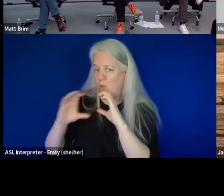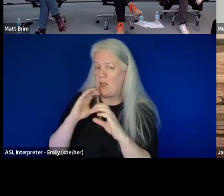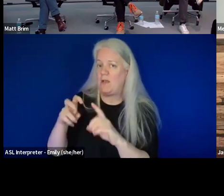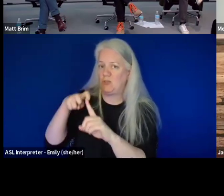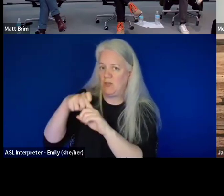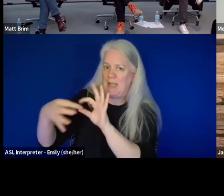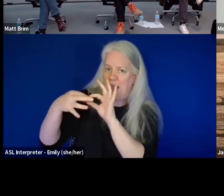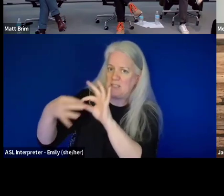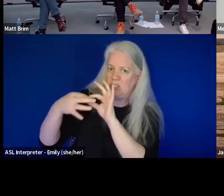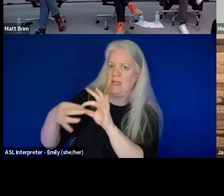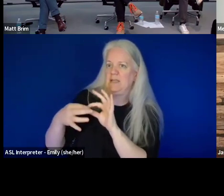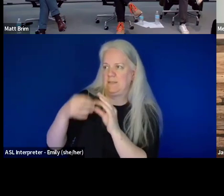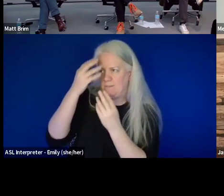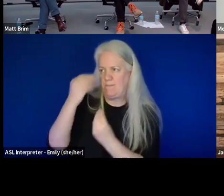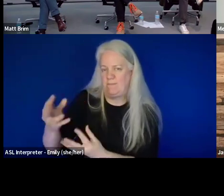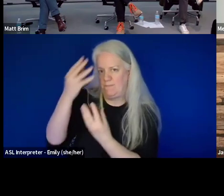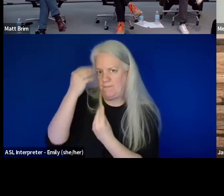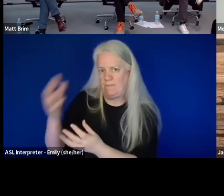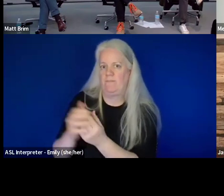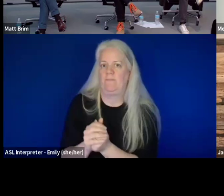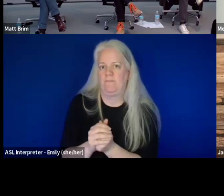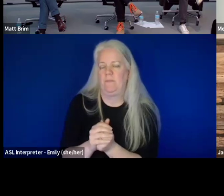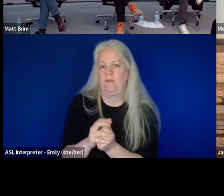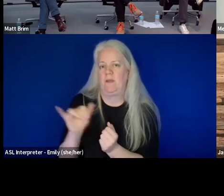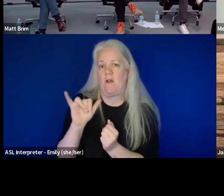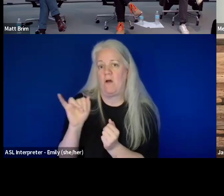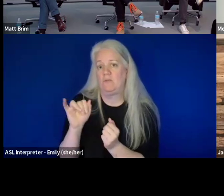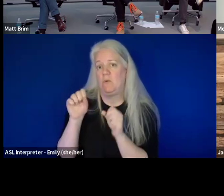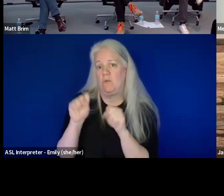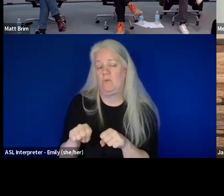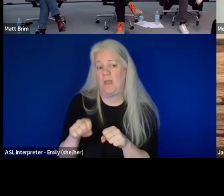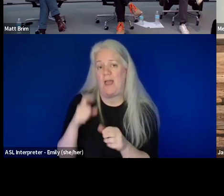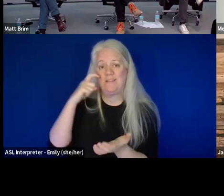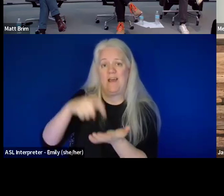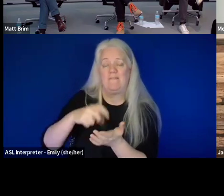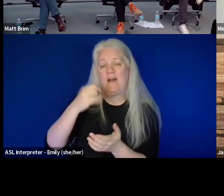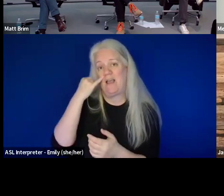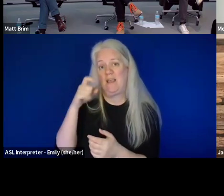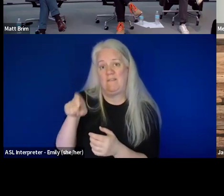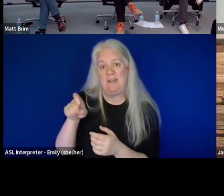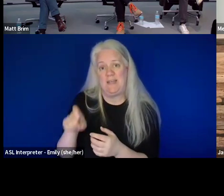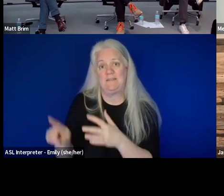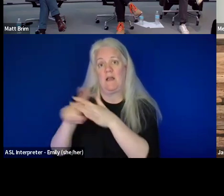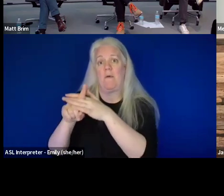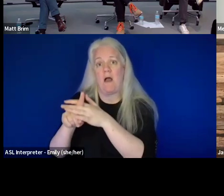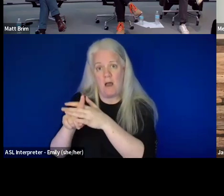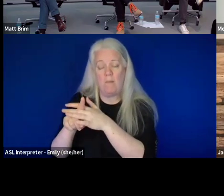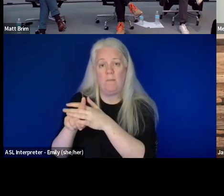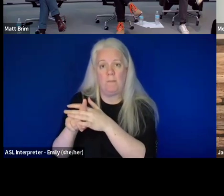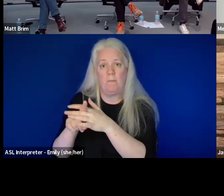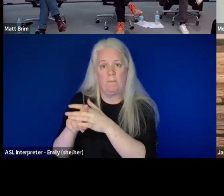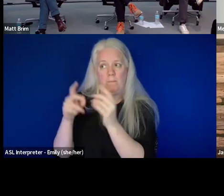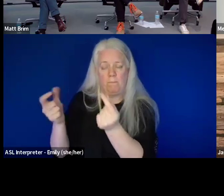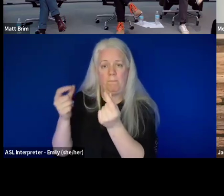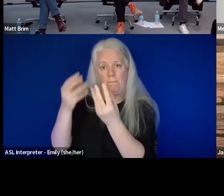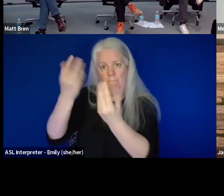that connectedness together and also identify if there's needs that arise at that same period in time. But it allows